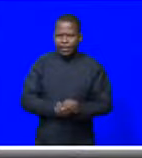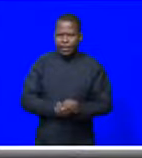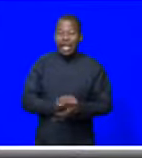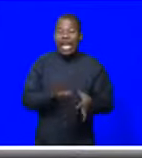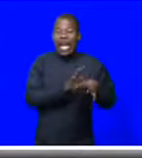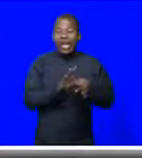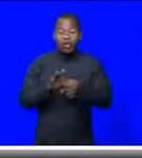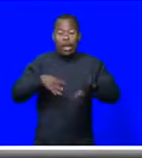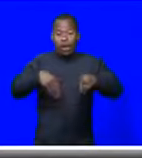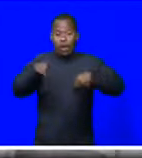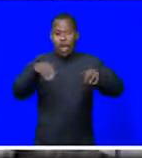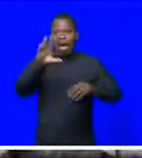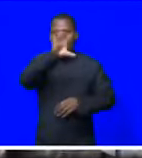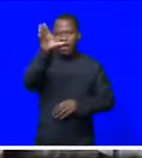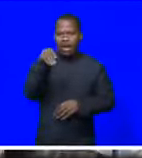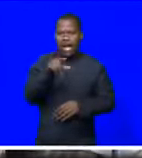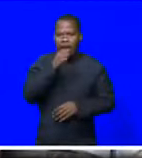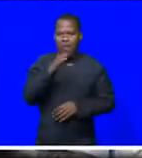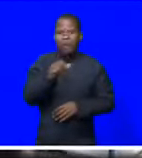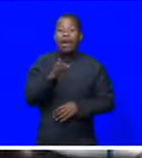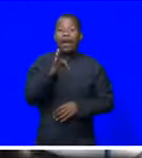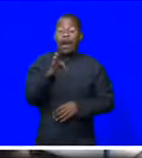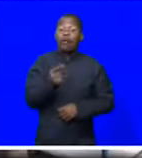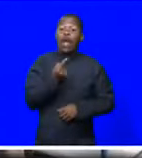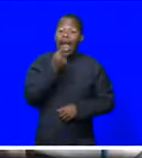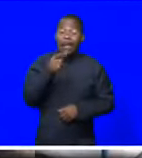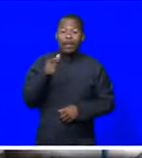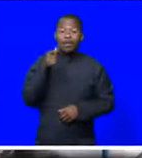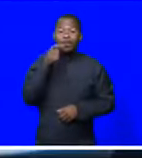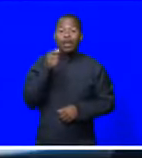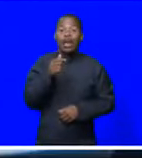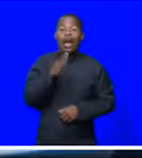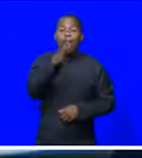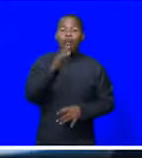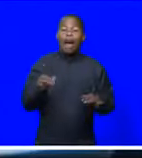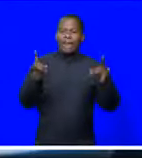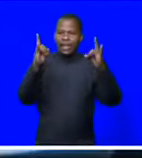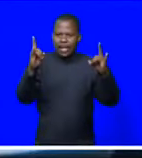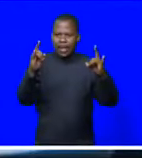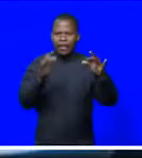of African Football, CAF, has once again rejected Somhlolo National Stadium.